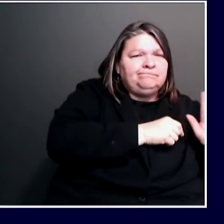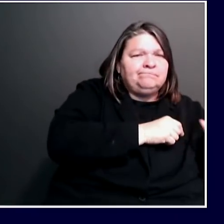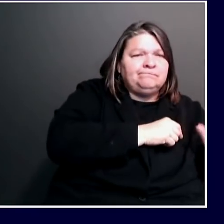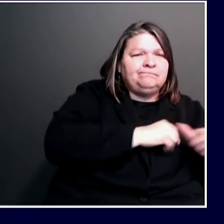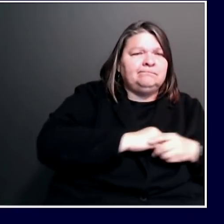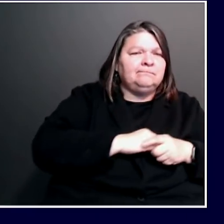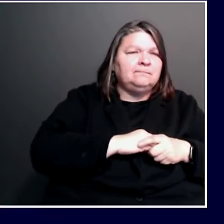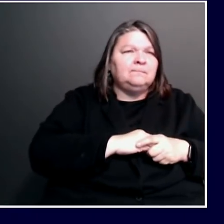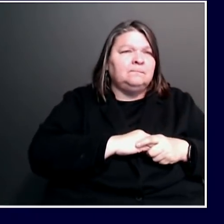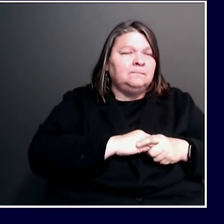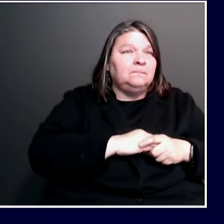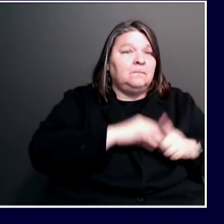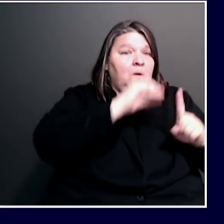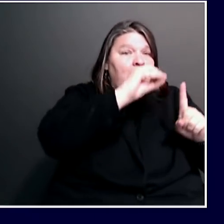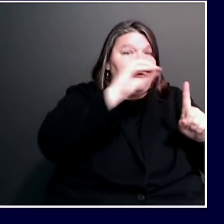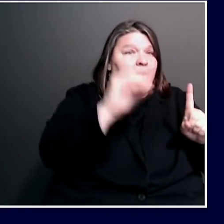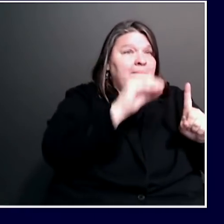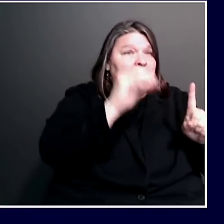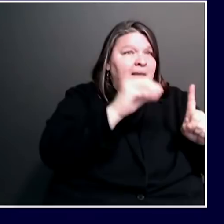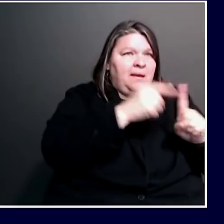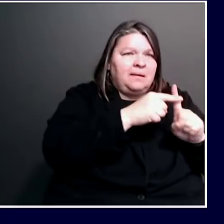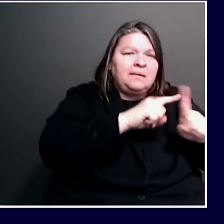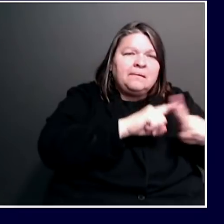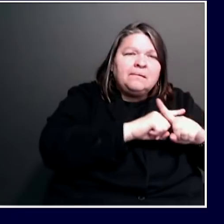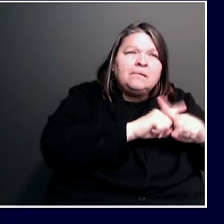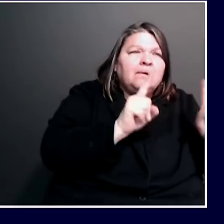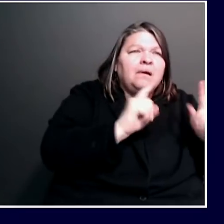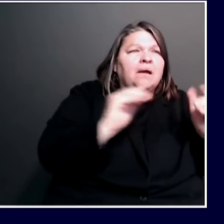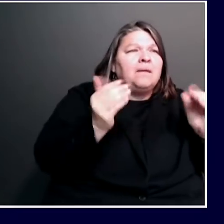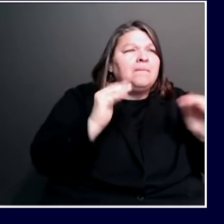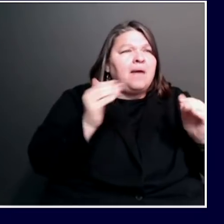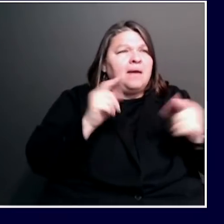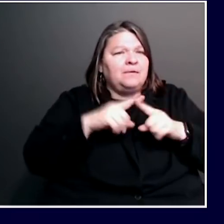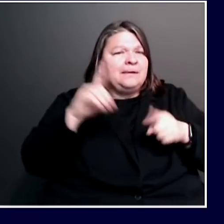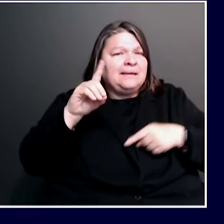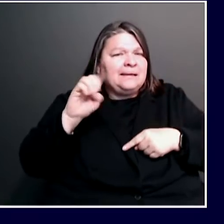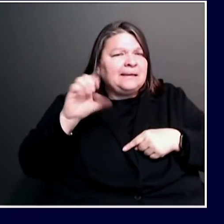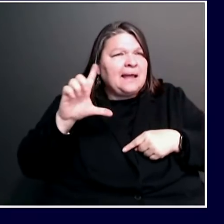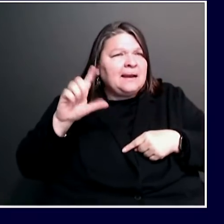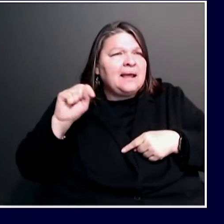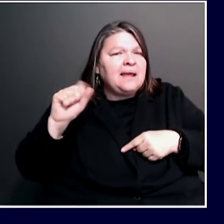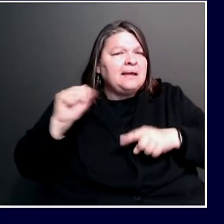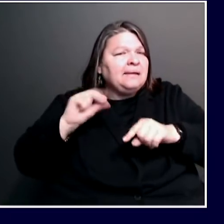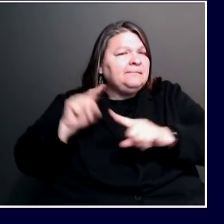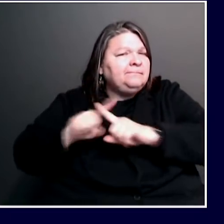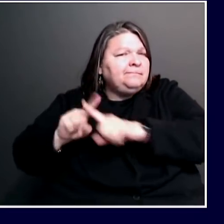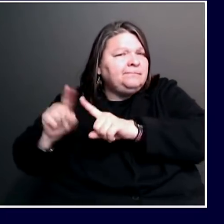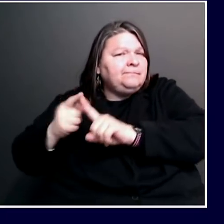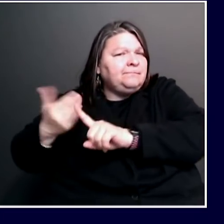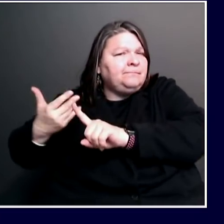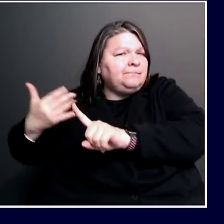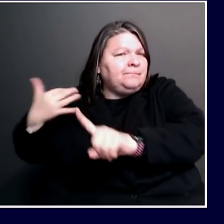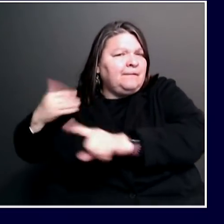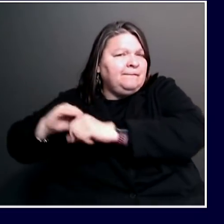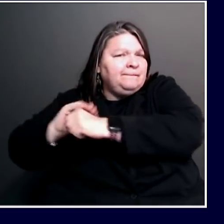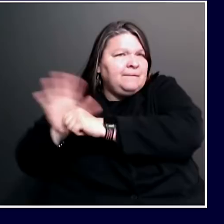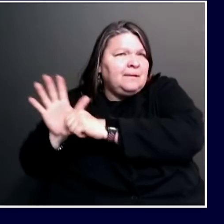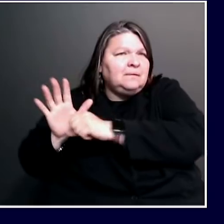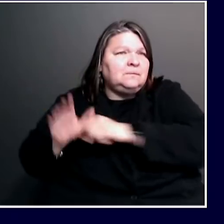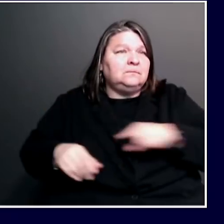Omicron variant differs from prior variants in a few ways that directly impact the effectiveness of contact